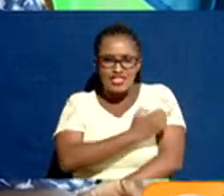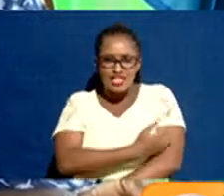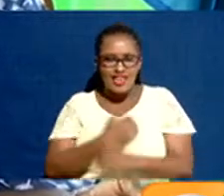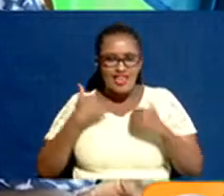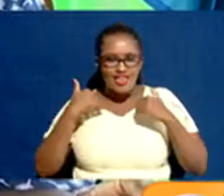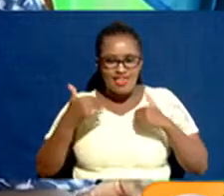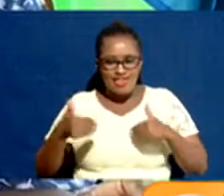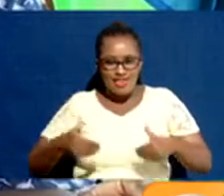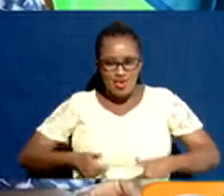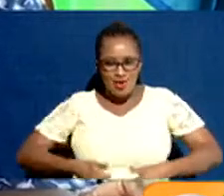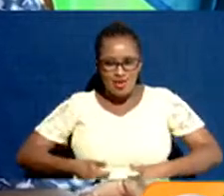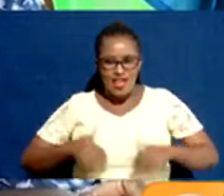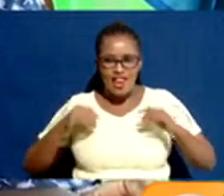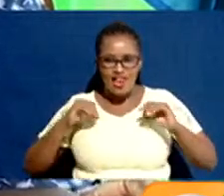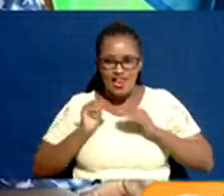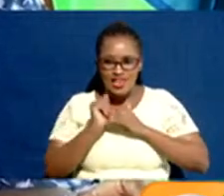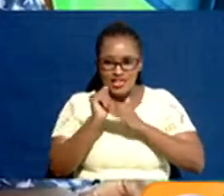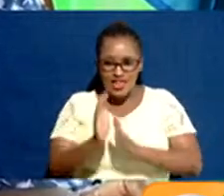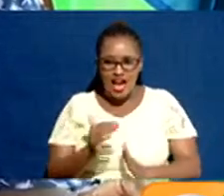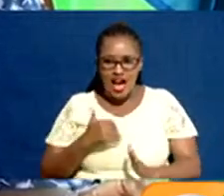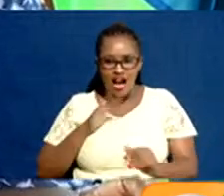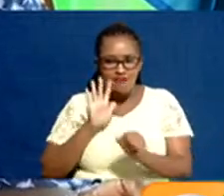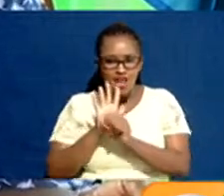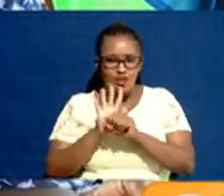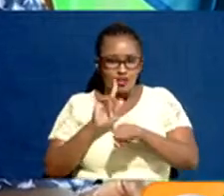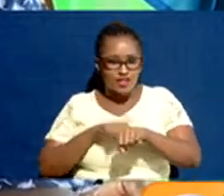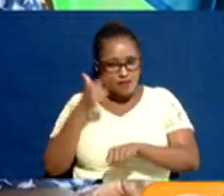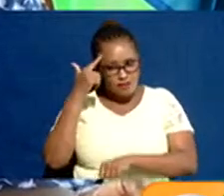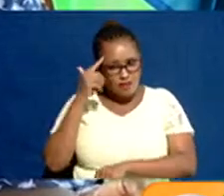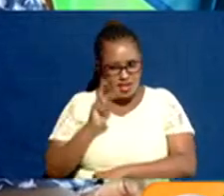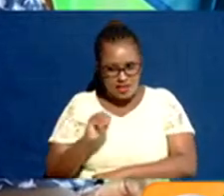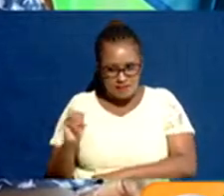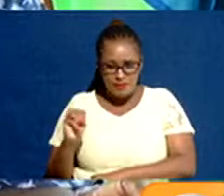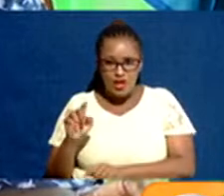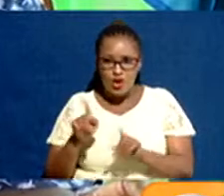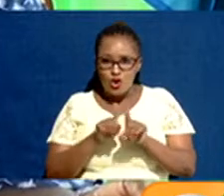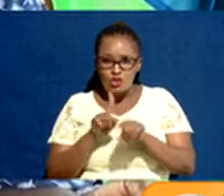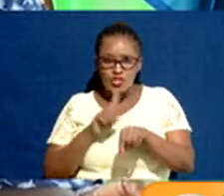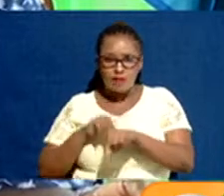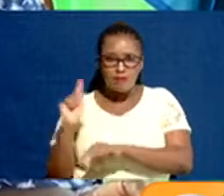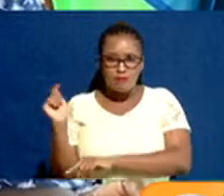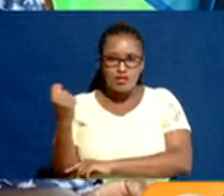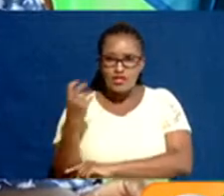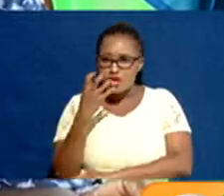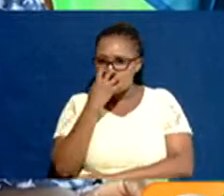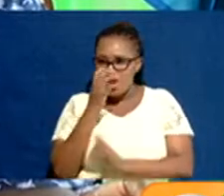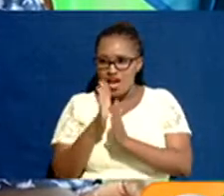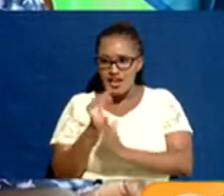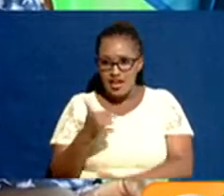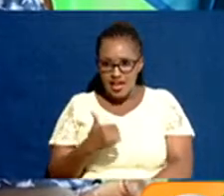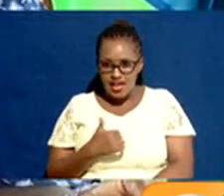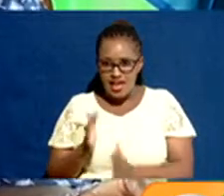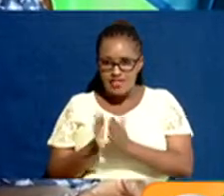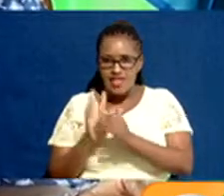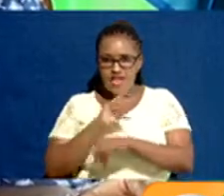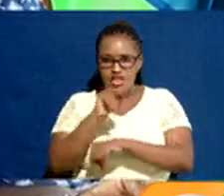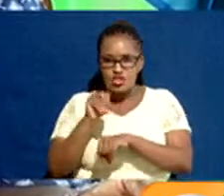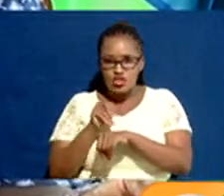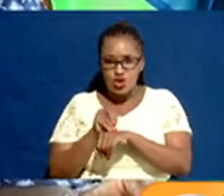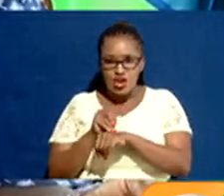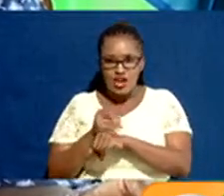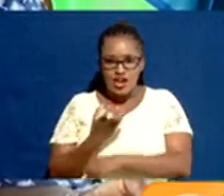leader, and I really have a lot of time for him. When President William Ruto and I and our National Executive